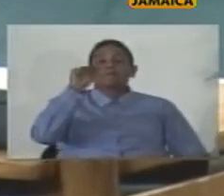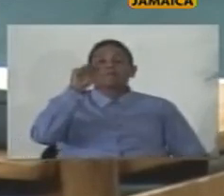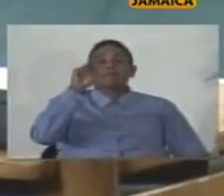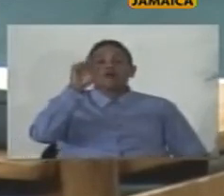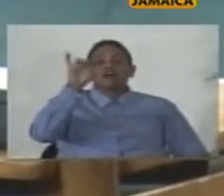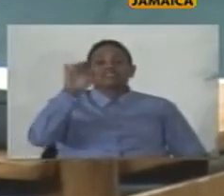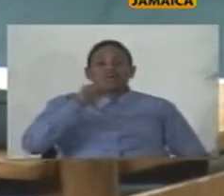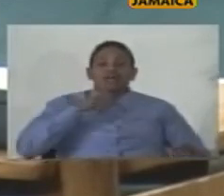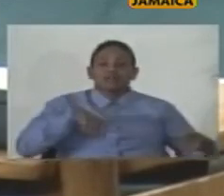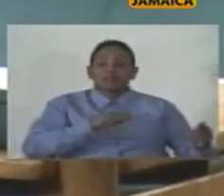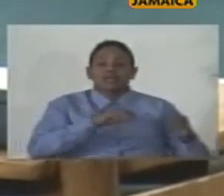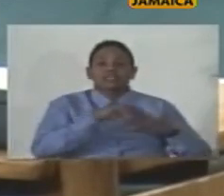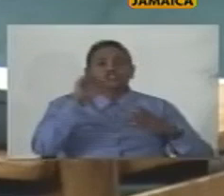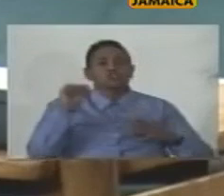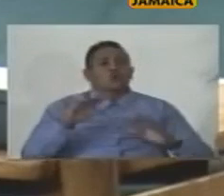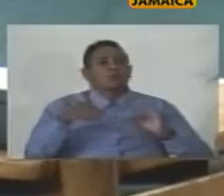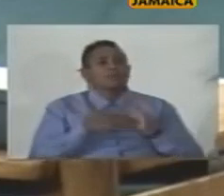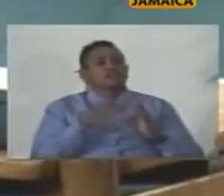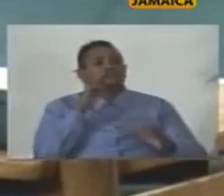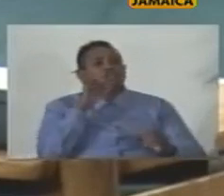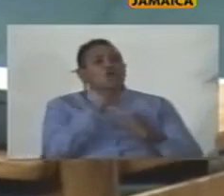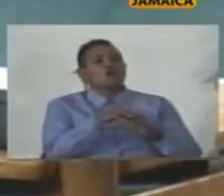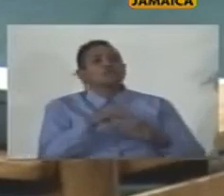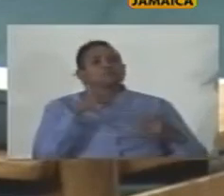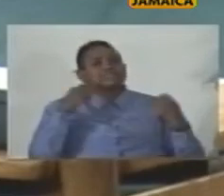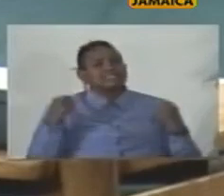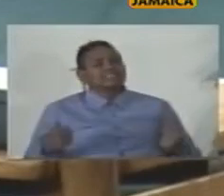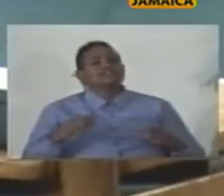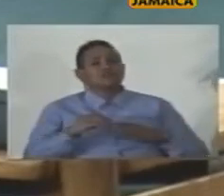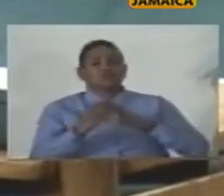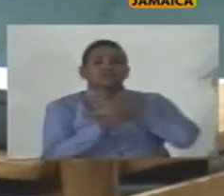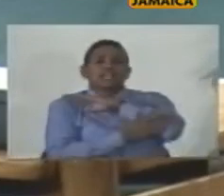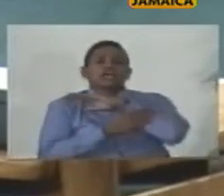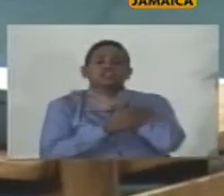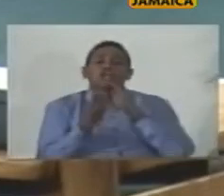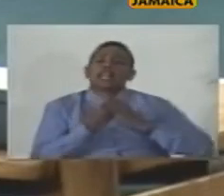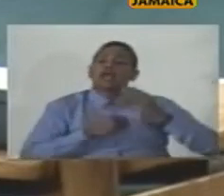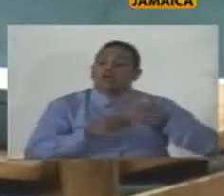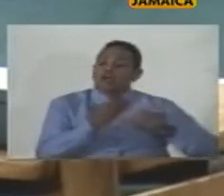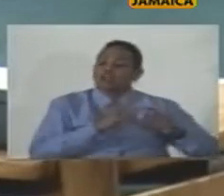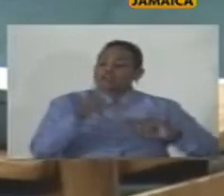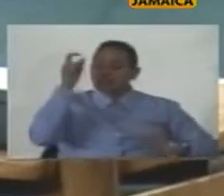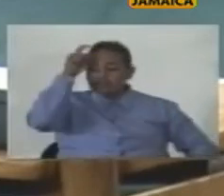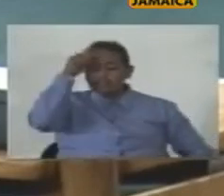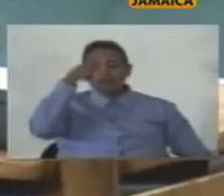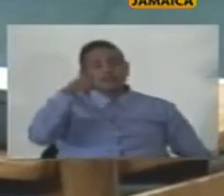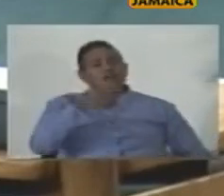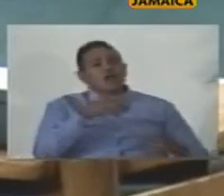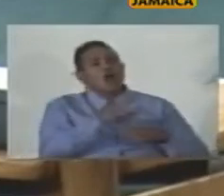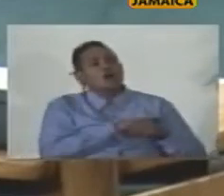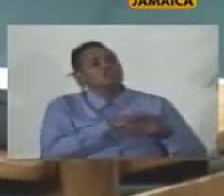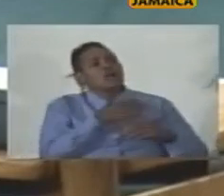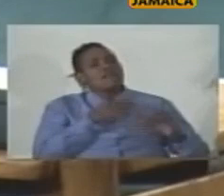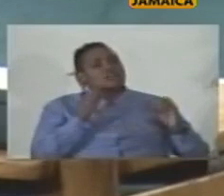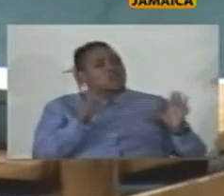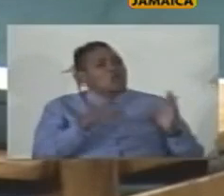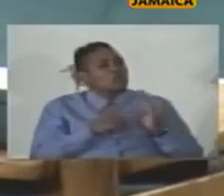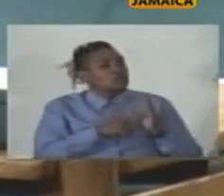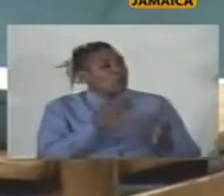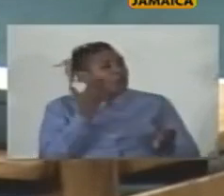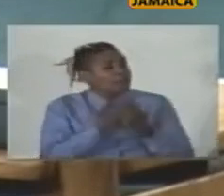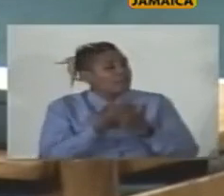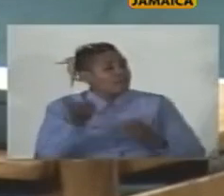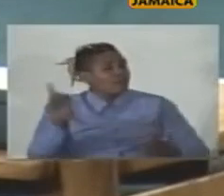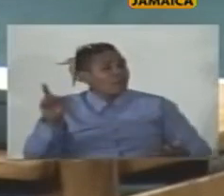has contributed significantly to the national economy. However, the constituency has nothing to show for